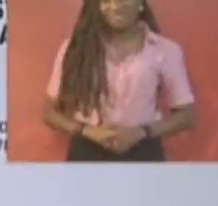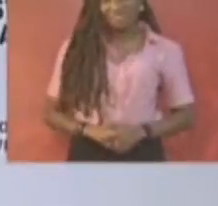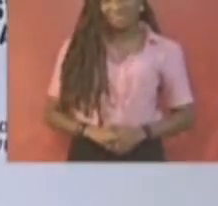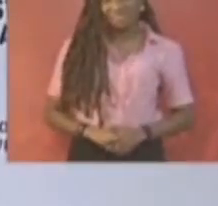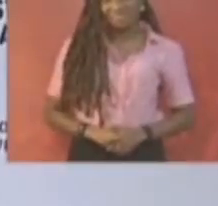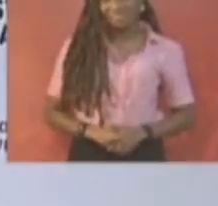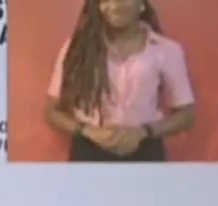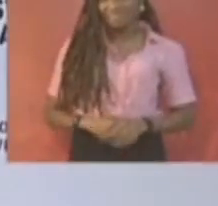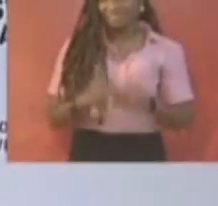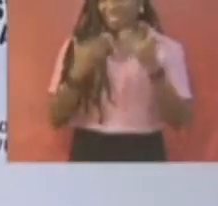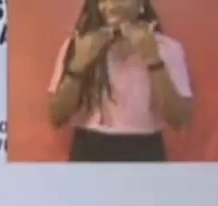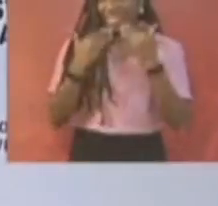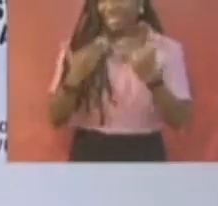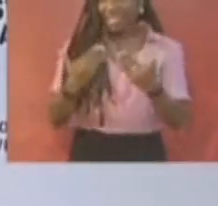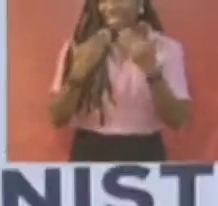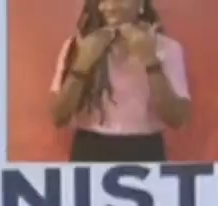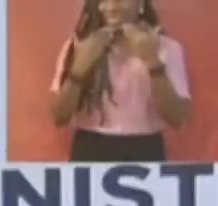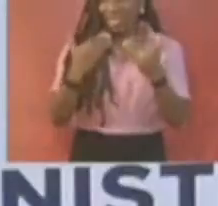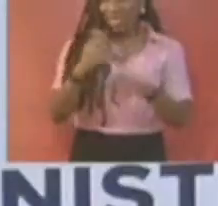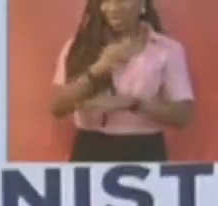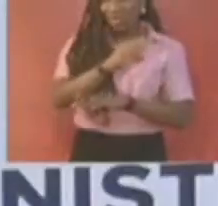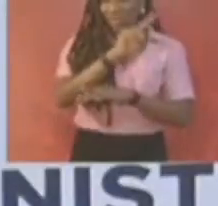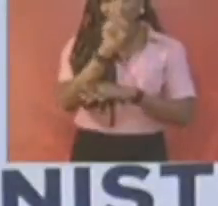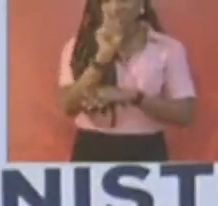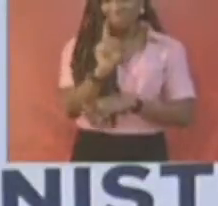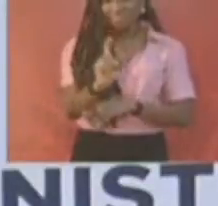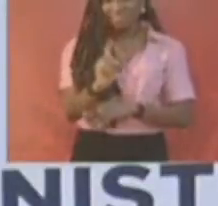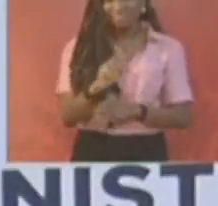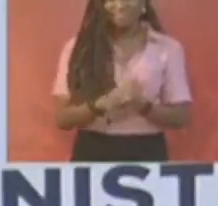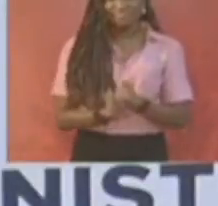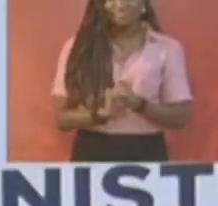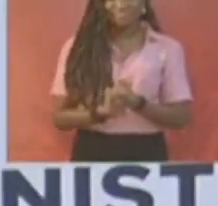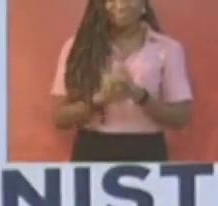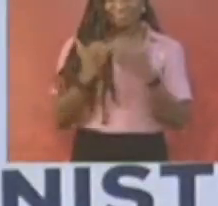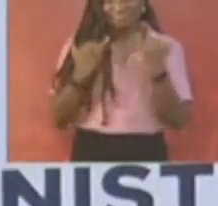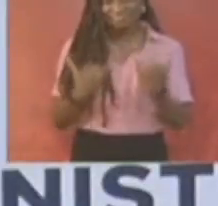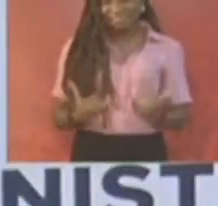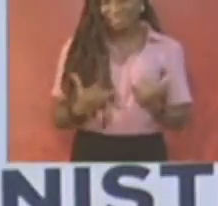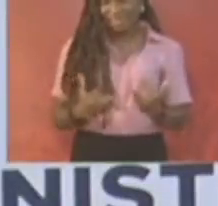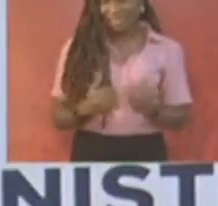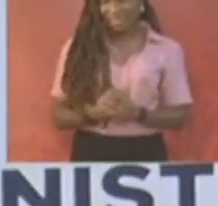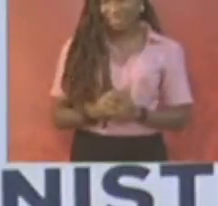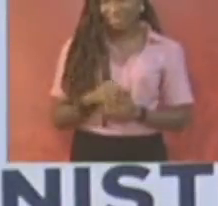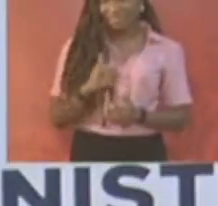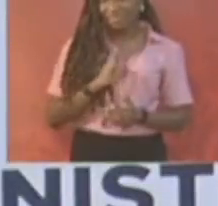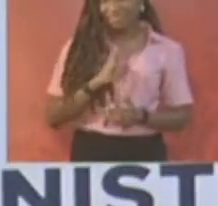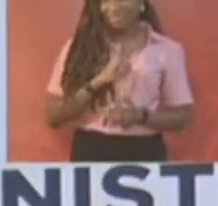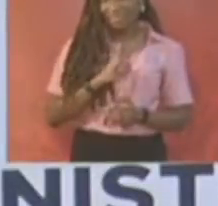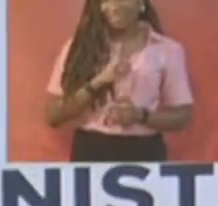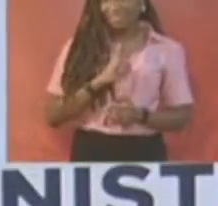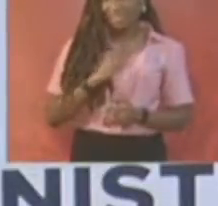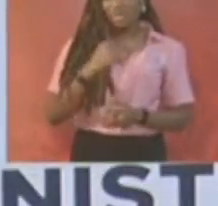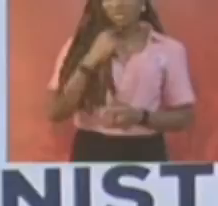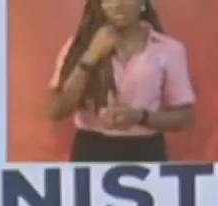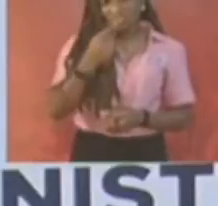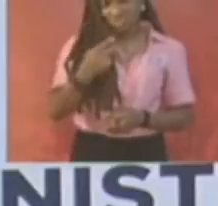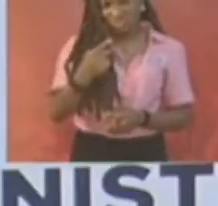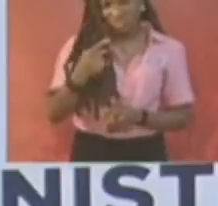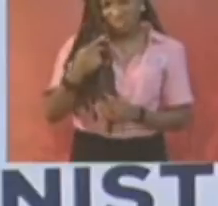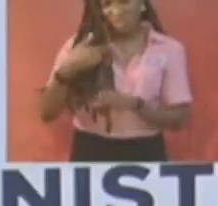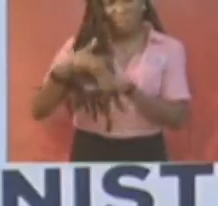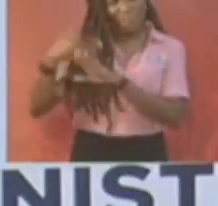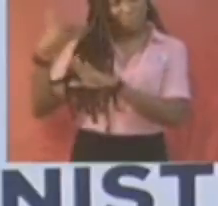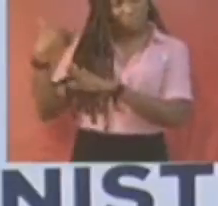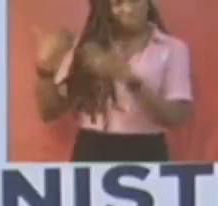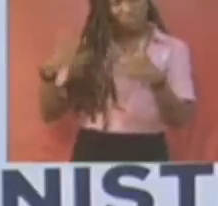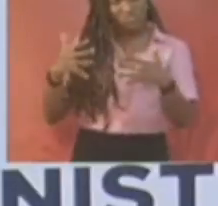Okay, thank you for the question. Now, as I mentioned before, the identification of who should be quarantined, who